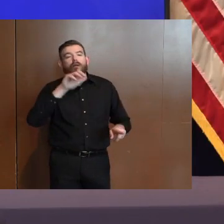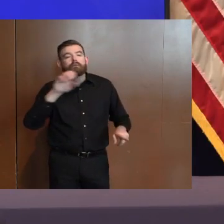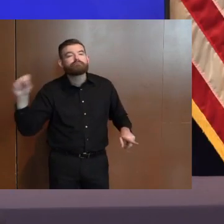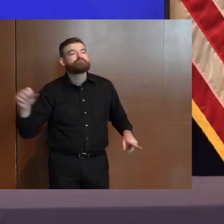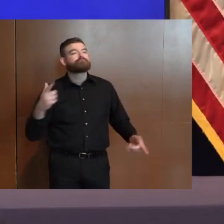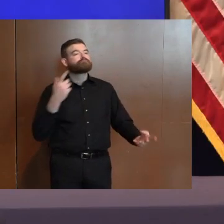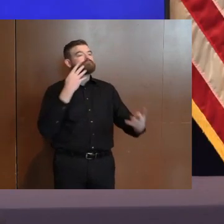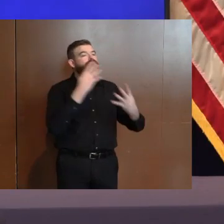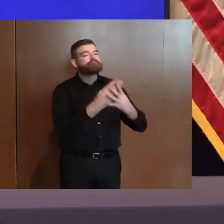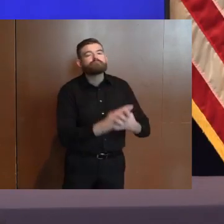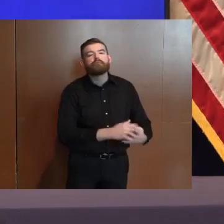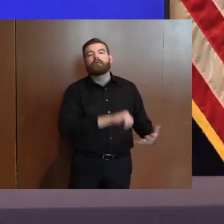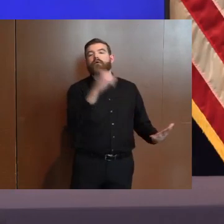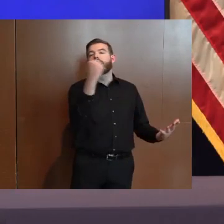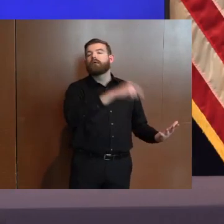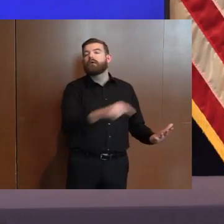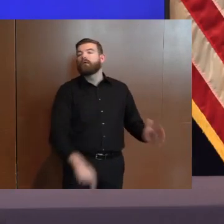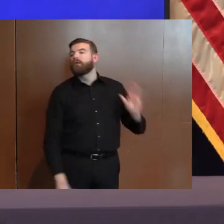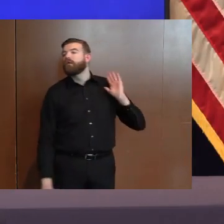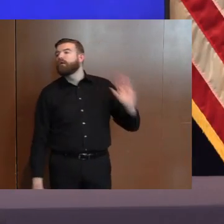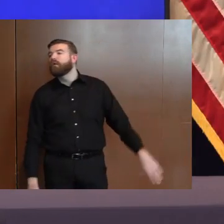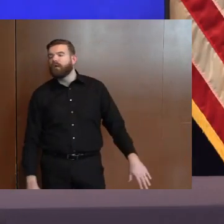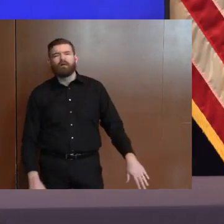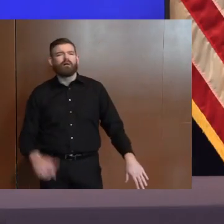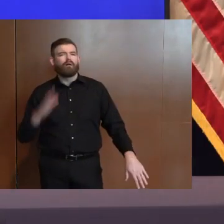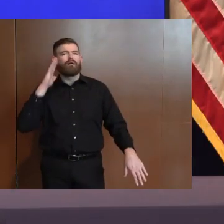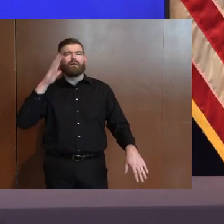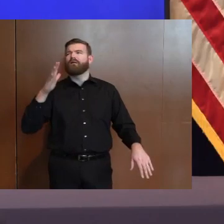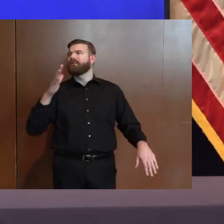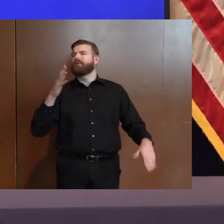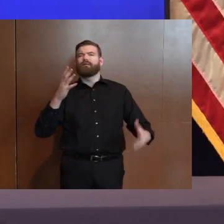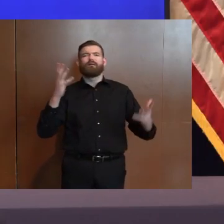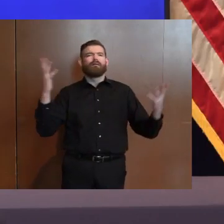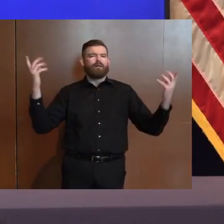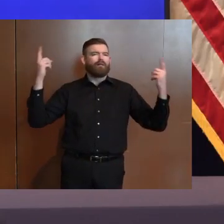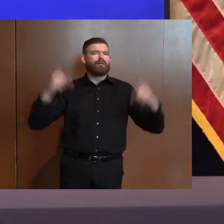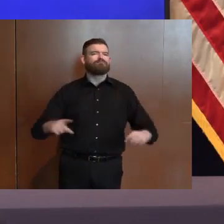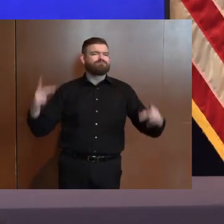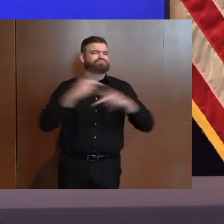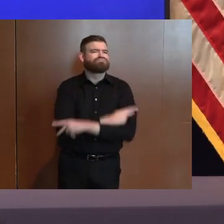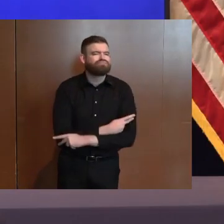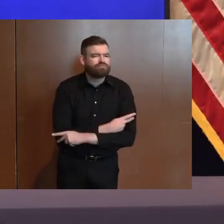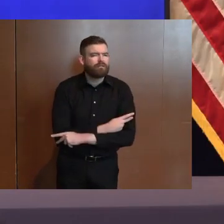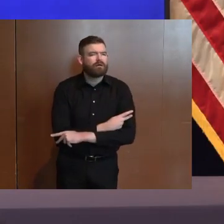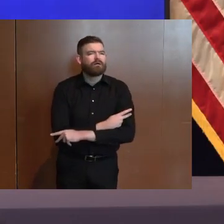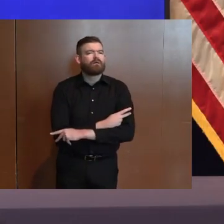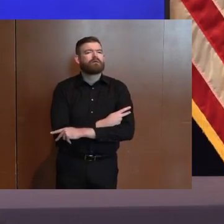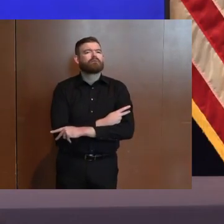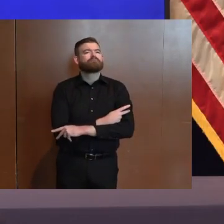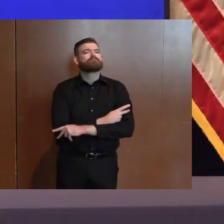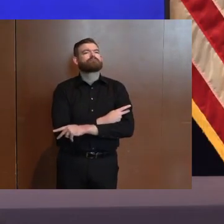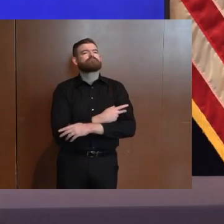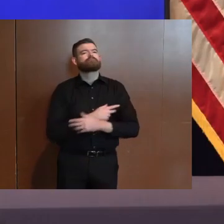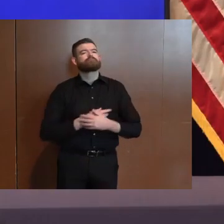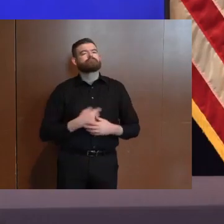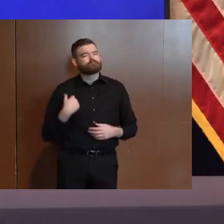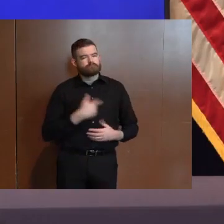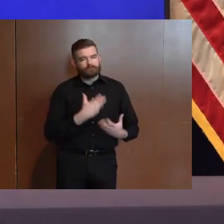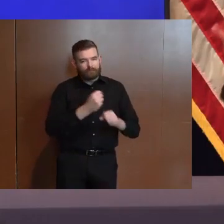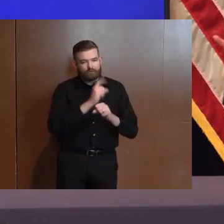state, very fair. Obviously, long-term care facilities we've been talking about obsessively. We got to make sure that we